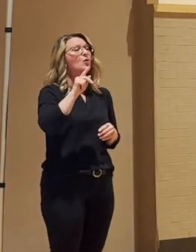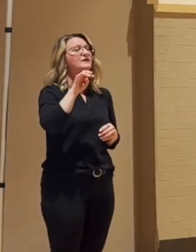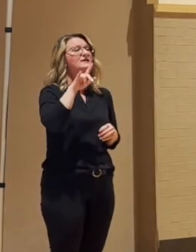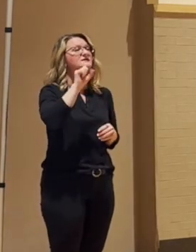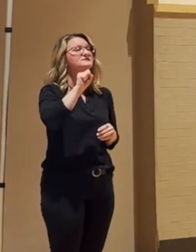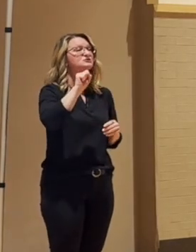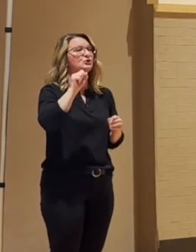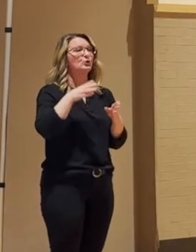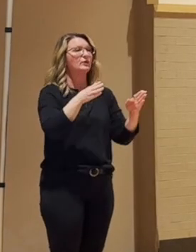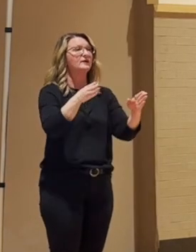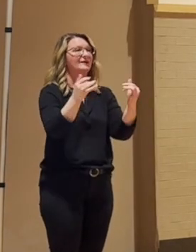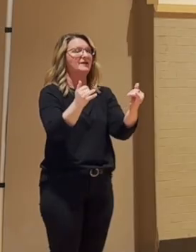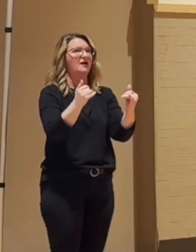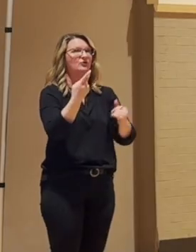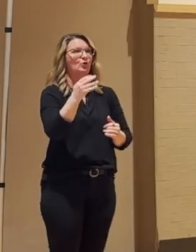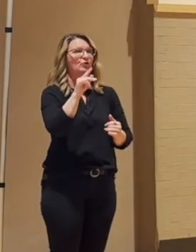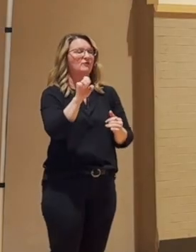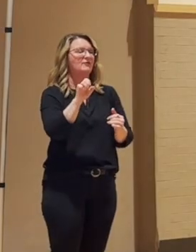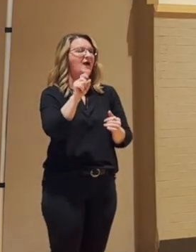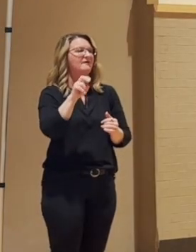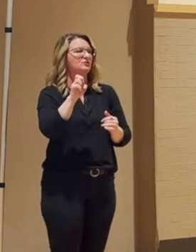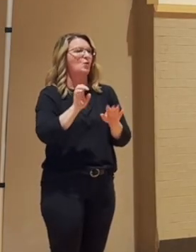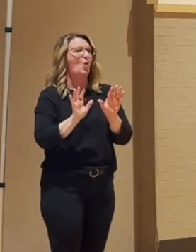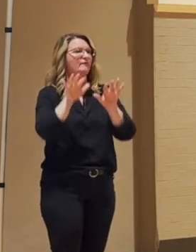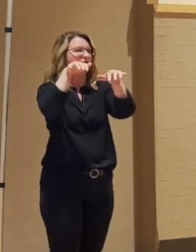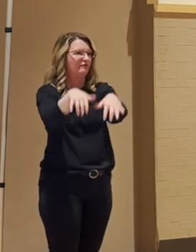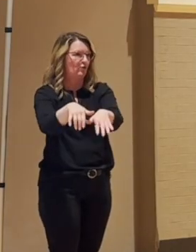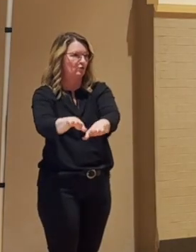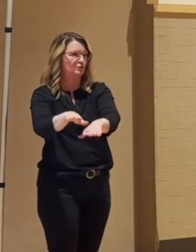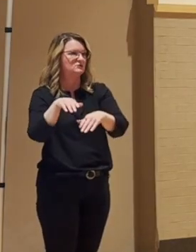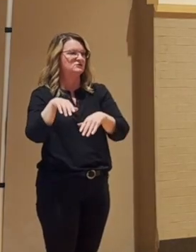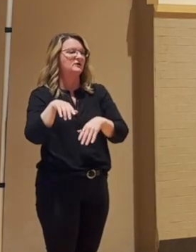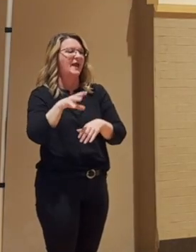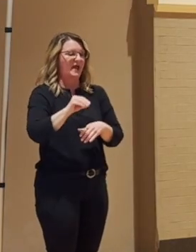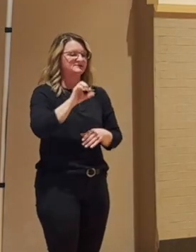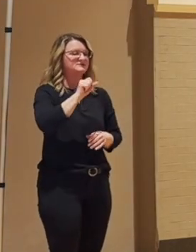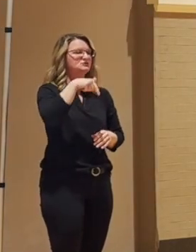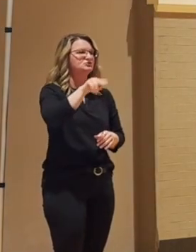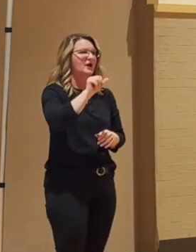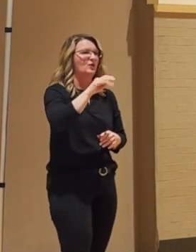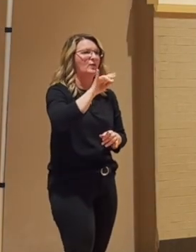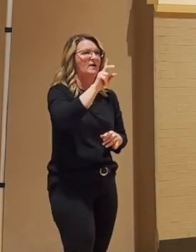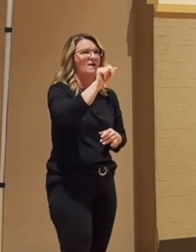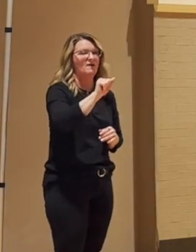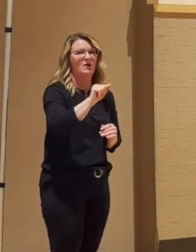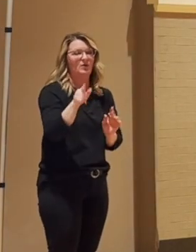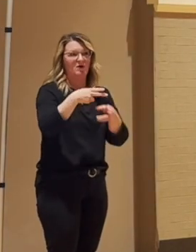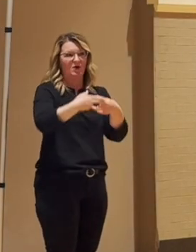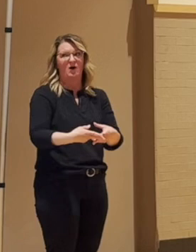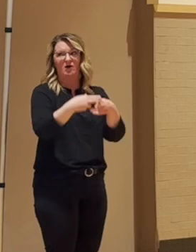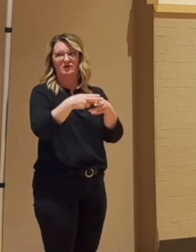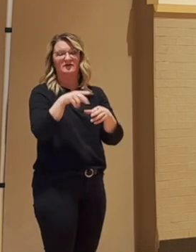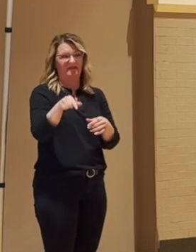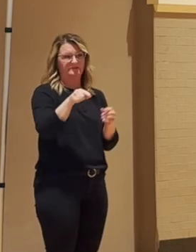which is now the Hurdle Avenue Overflow Drain, and then Skajakwata Creek, which we call the